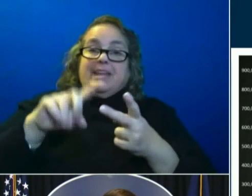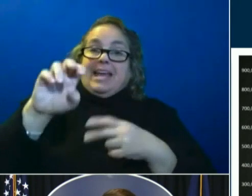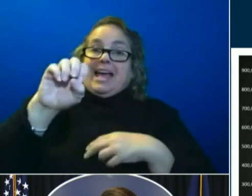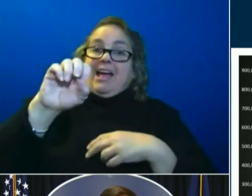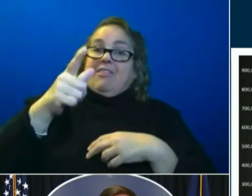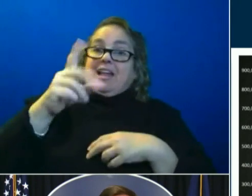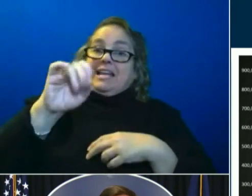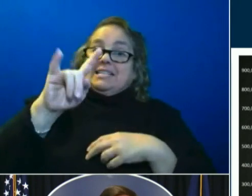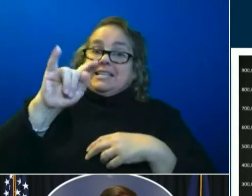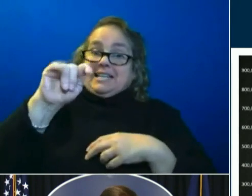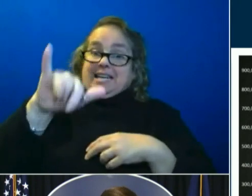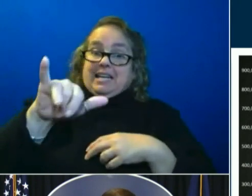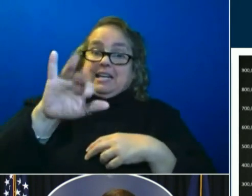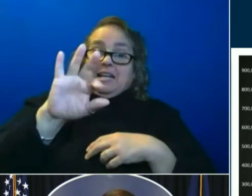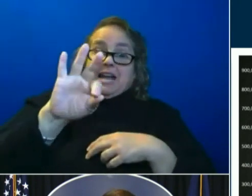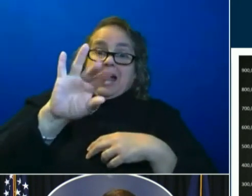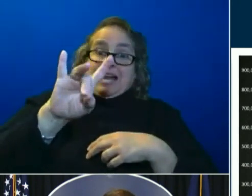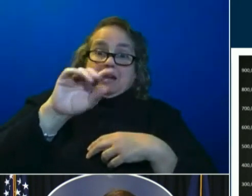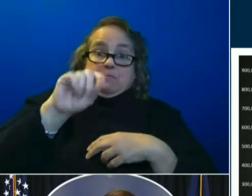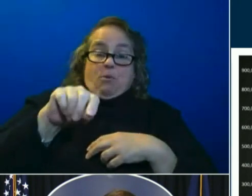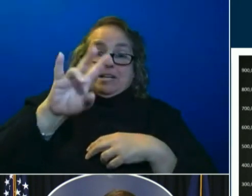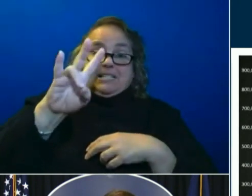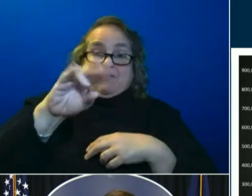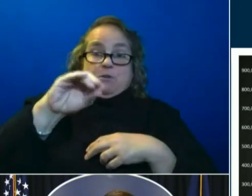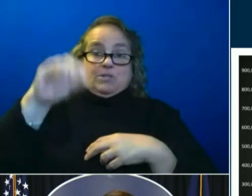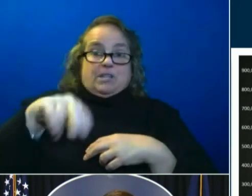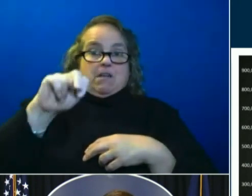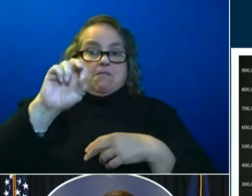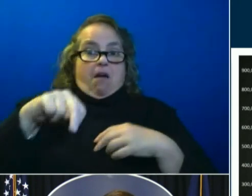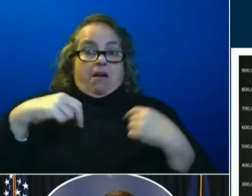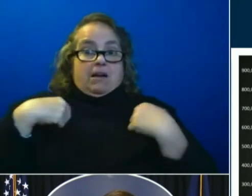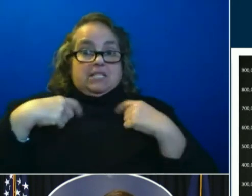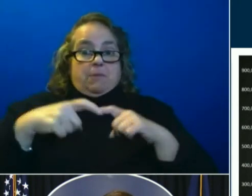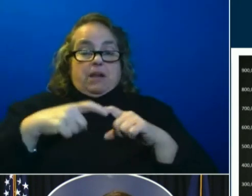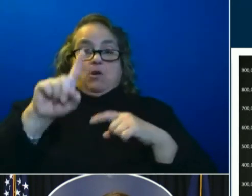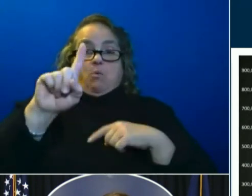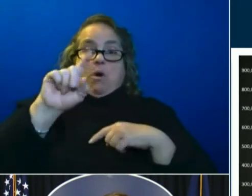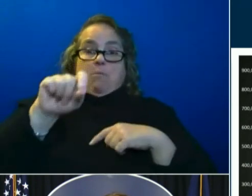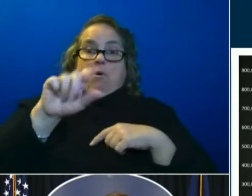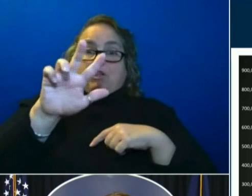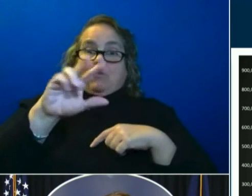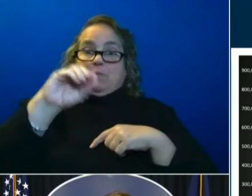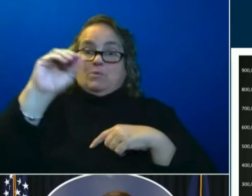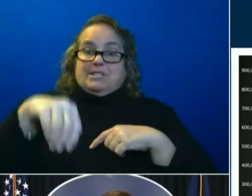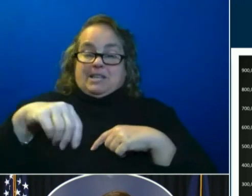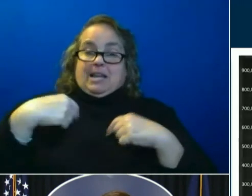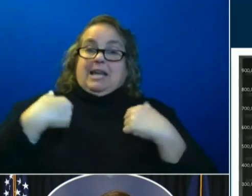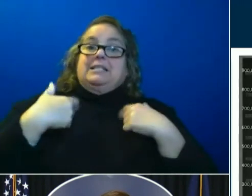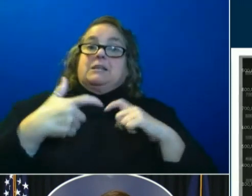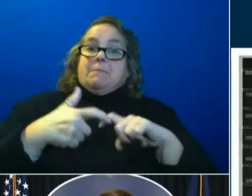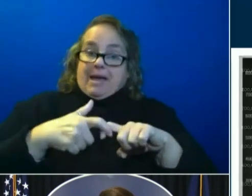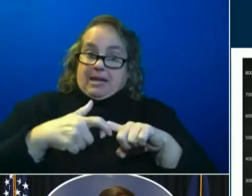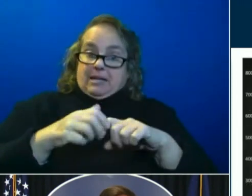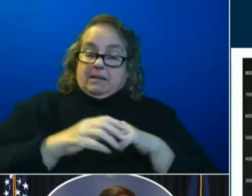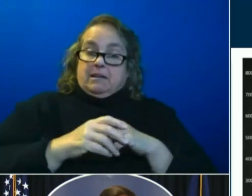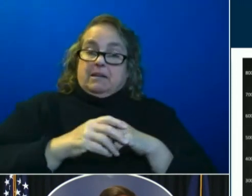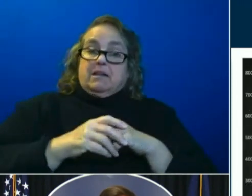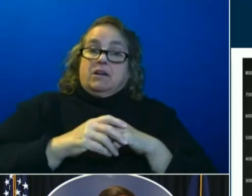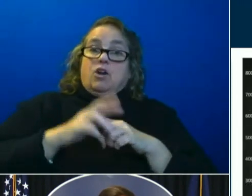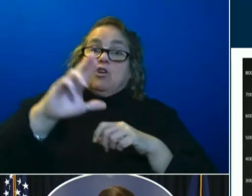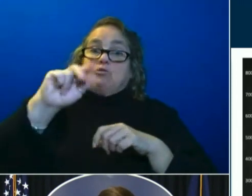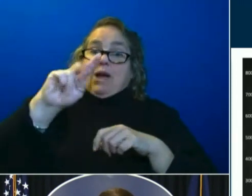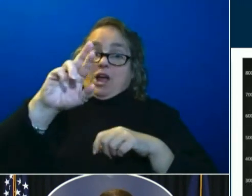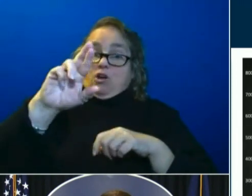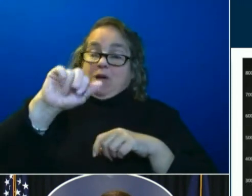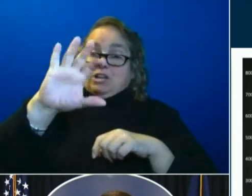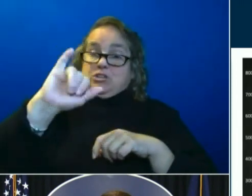98.7% non-Hispanic, 1.3% Hispanic. And when we look at the racial data, we've